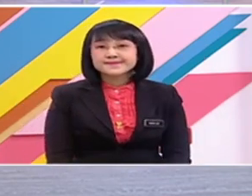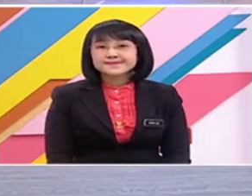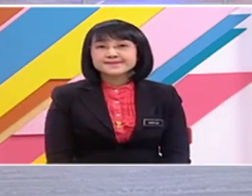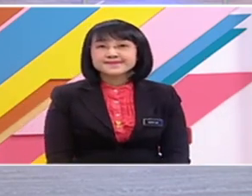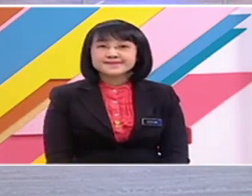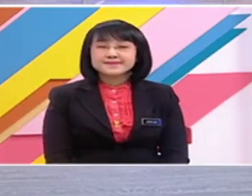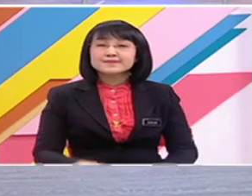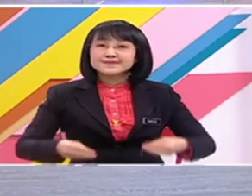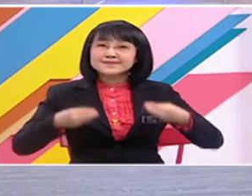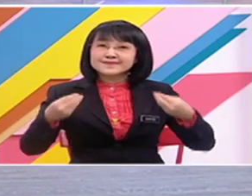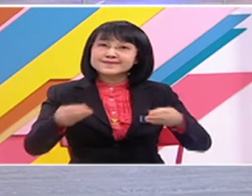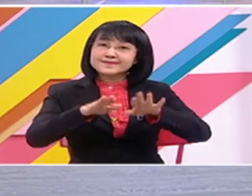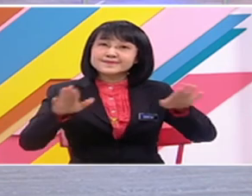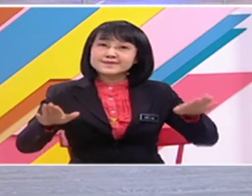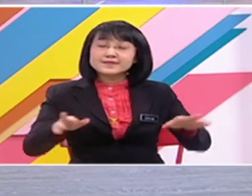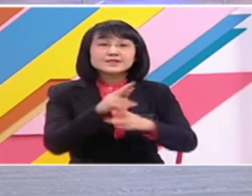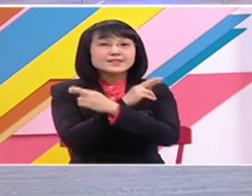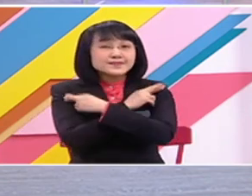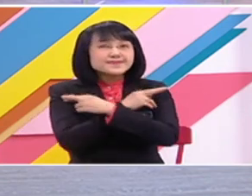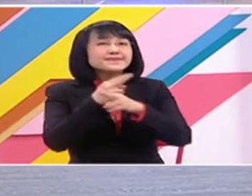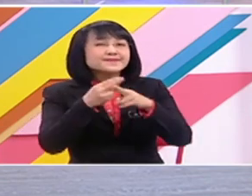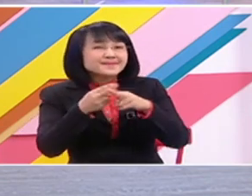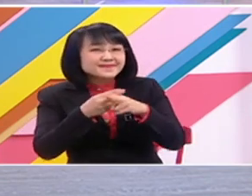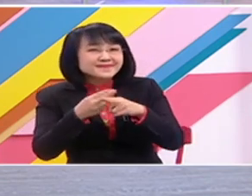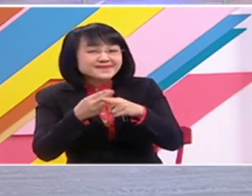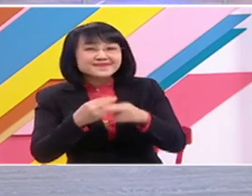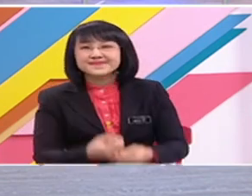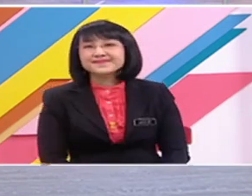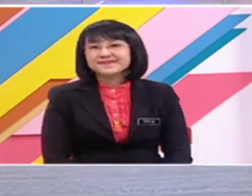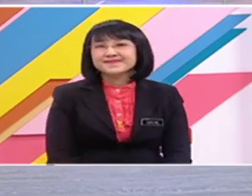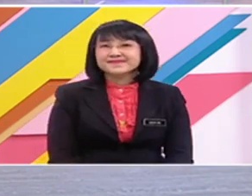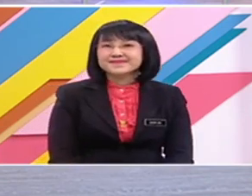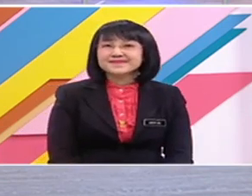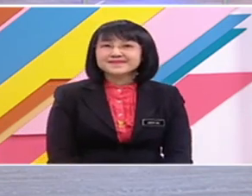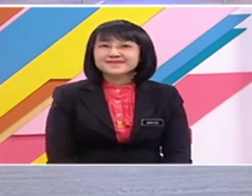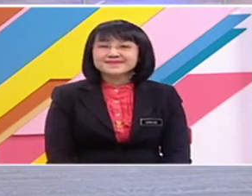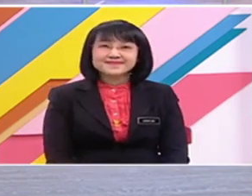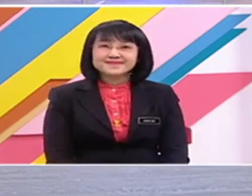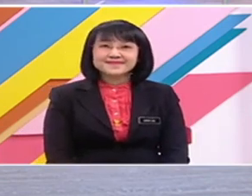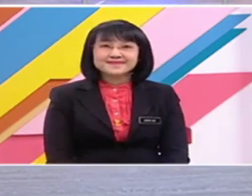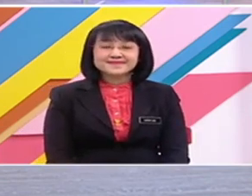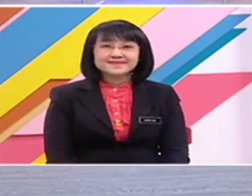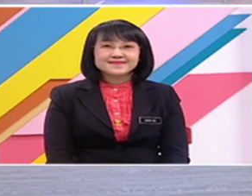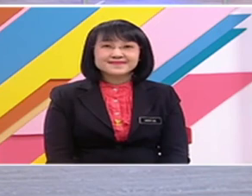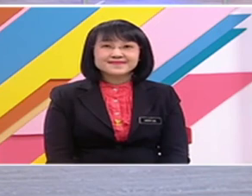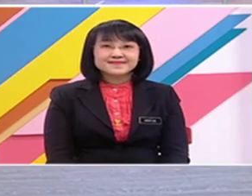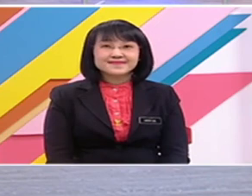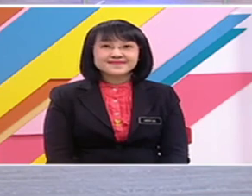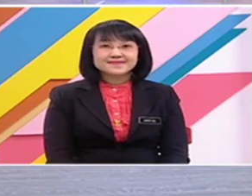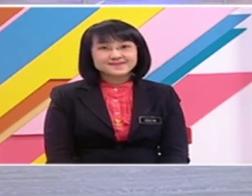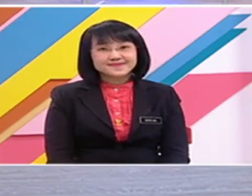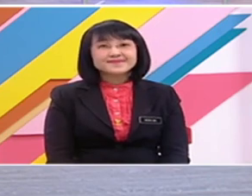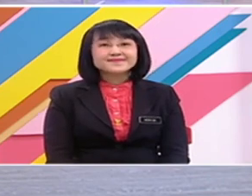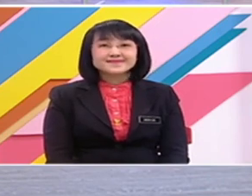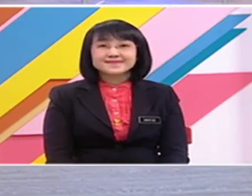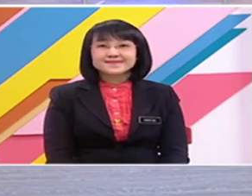a short break and have a bit of a drink, maybe a bite to eat, and then we'll be right back on DidikTV KPM. See you then.